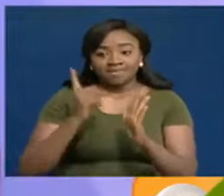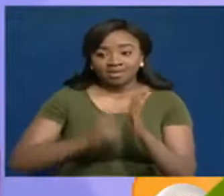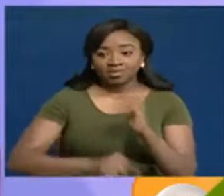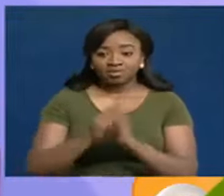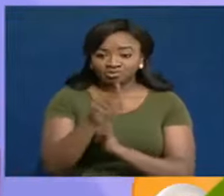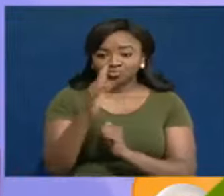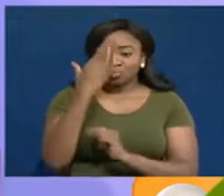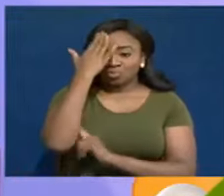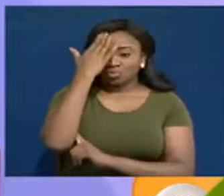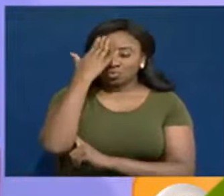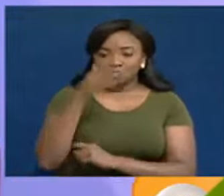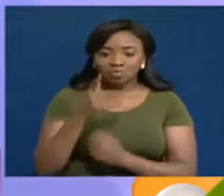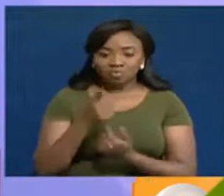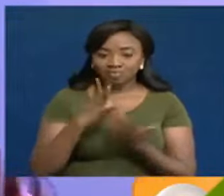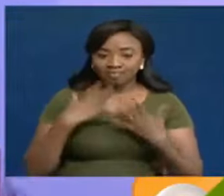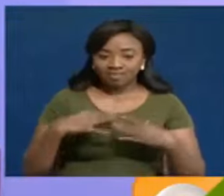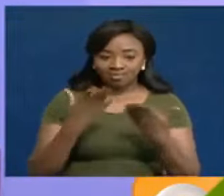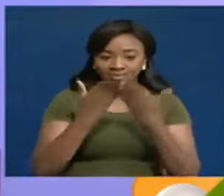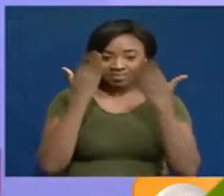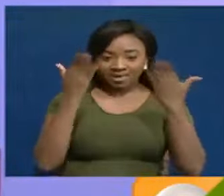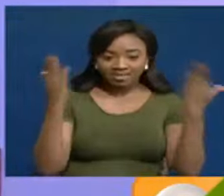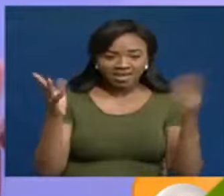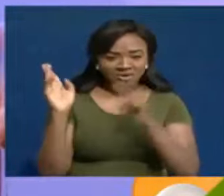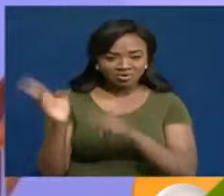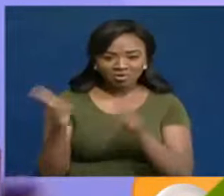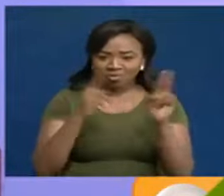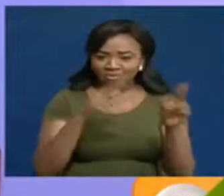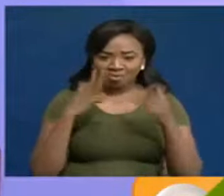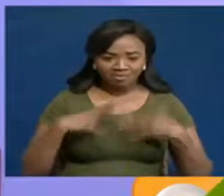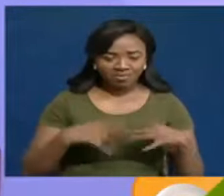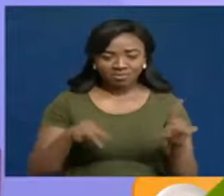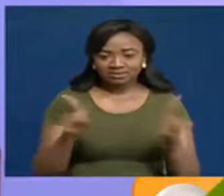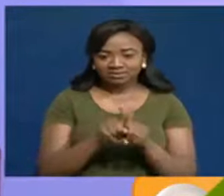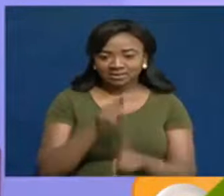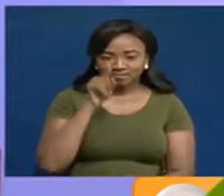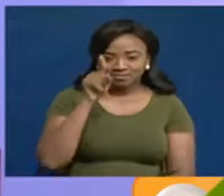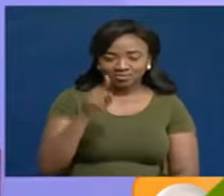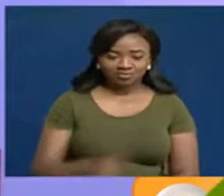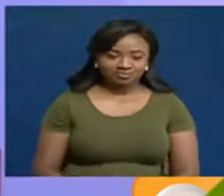normal human beings just like you and the person next door.